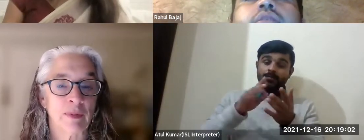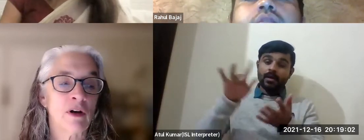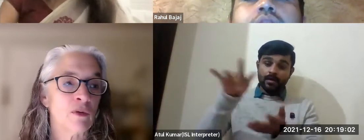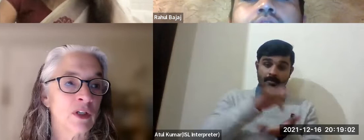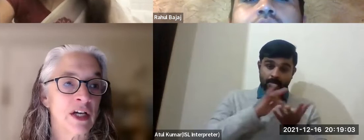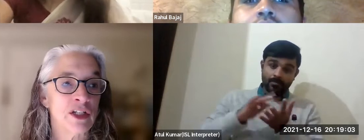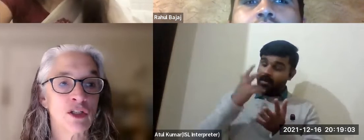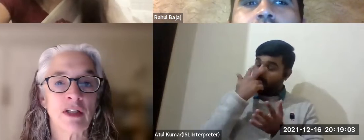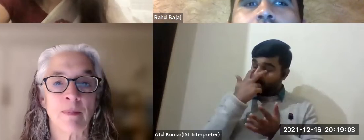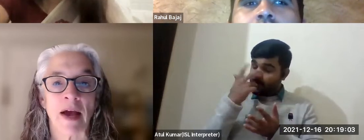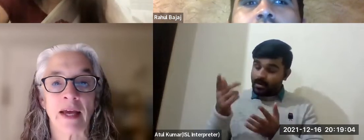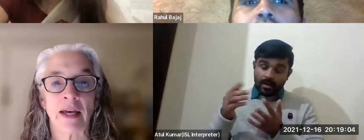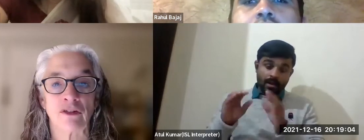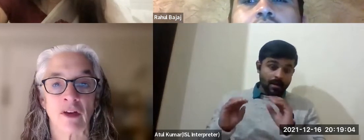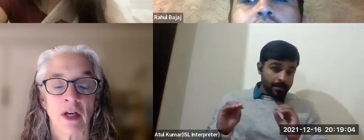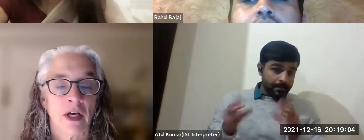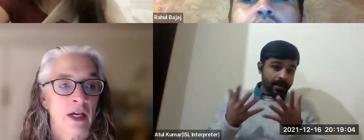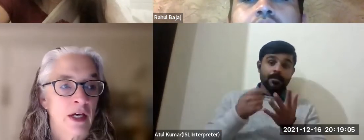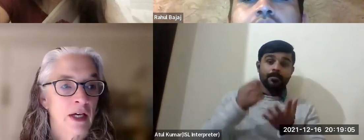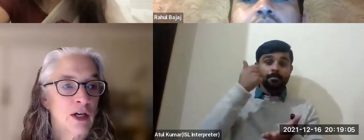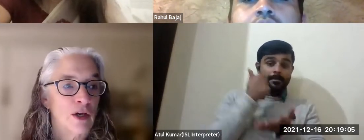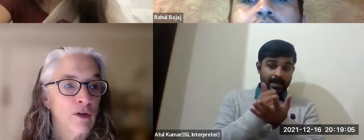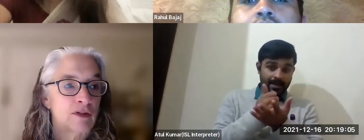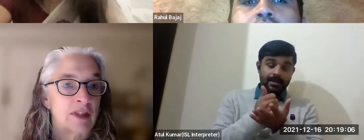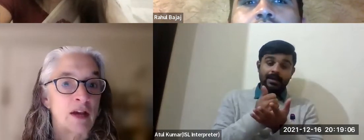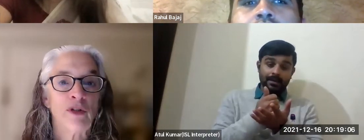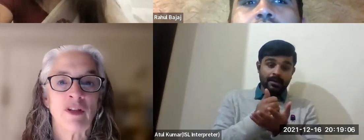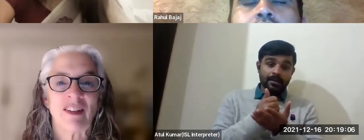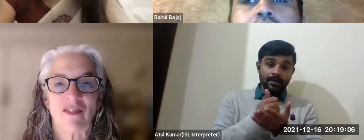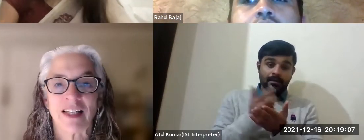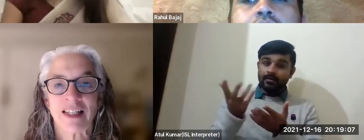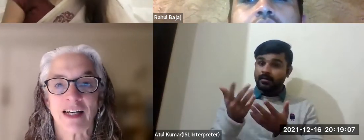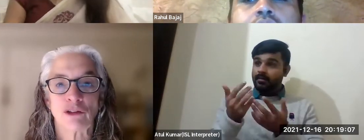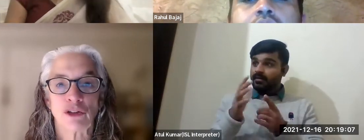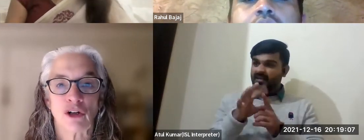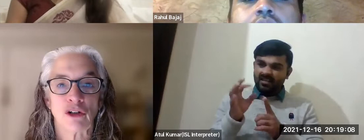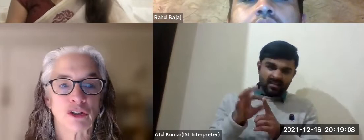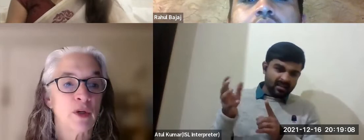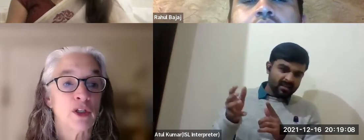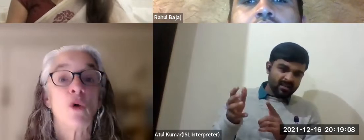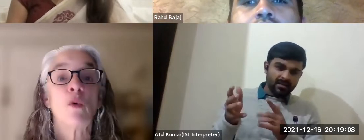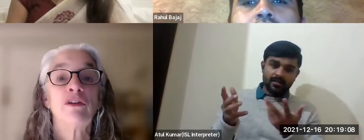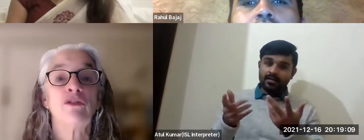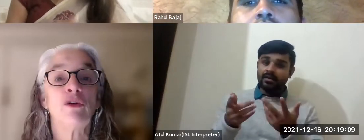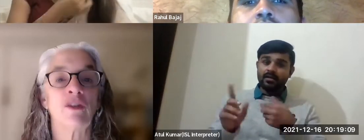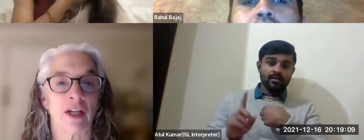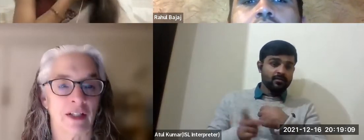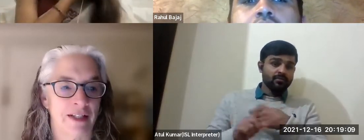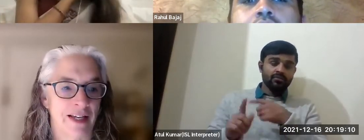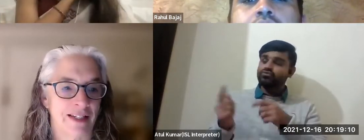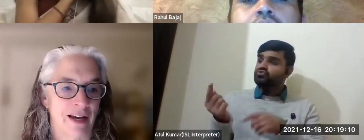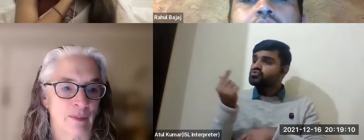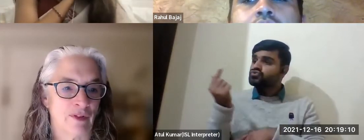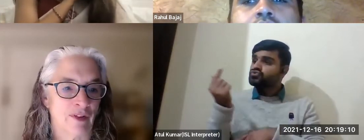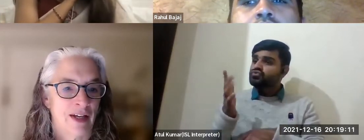blind people are. Well, initially the banks, they would do these fancy color charts showing no one is using